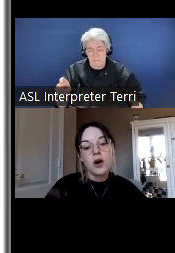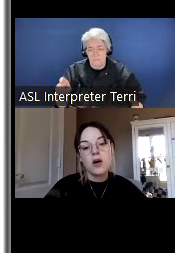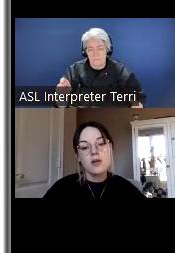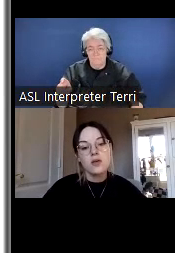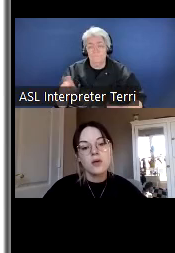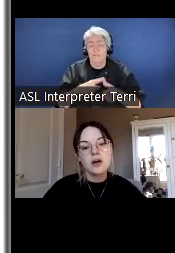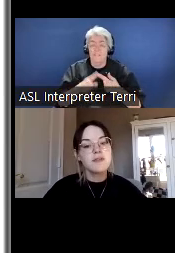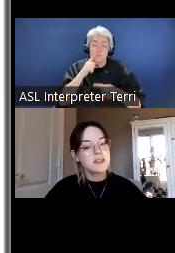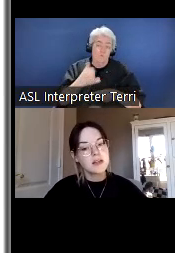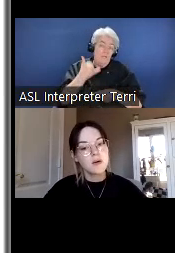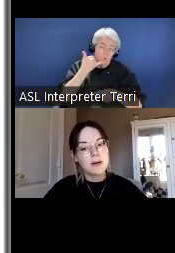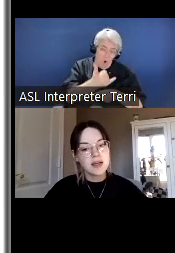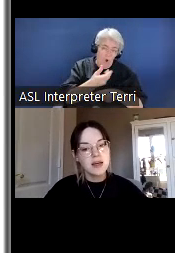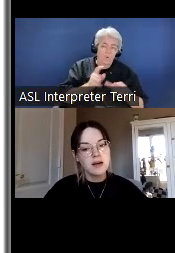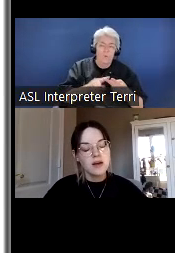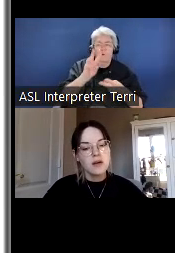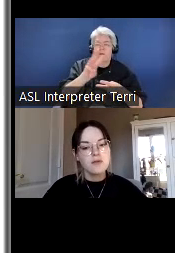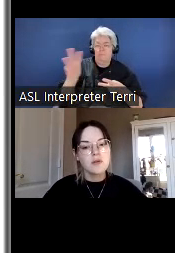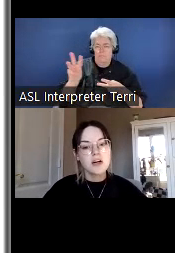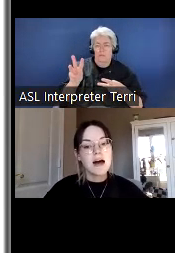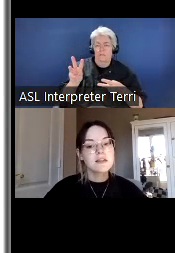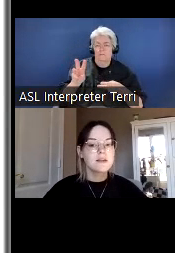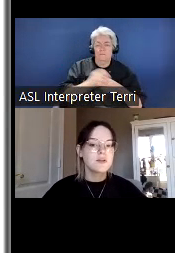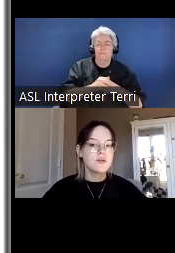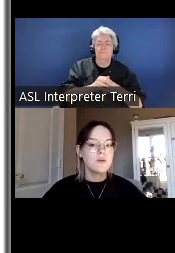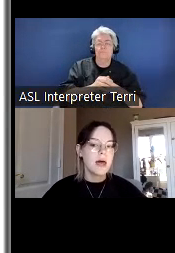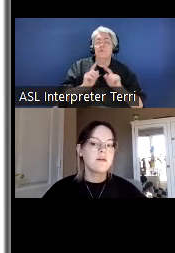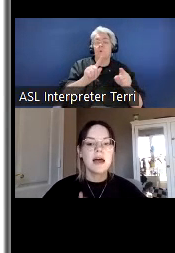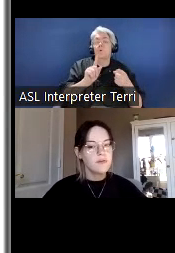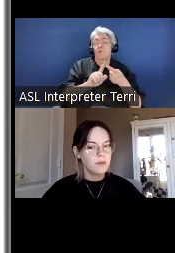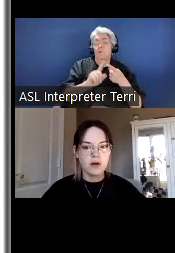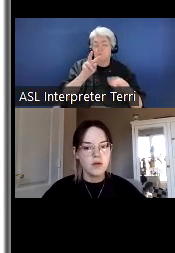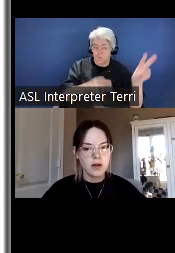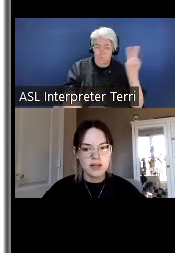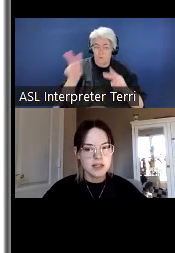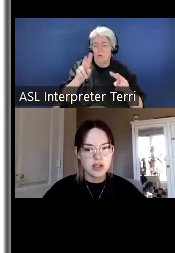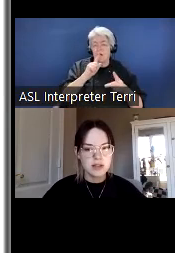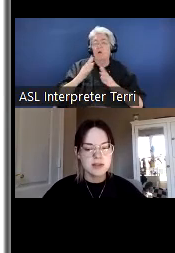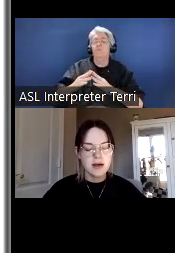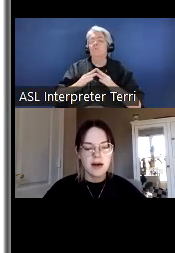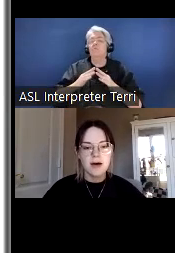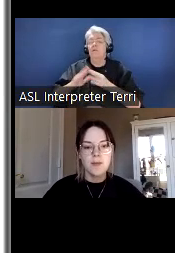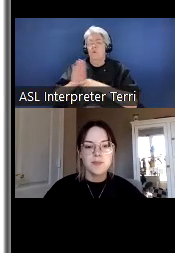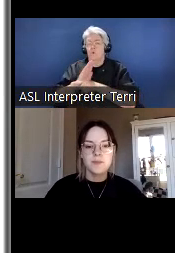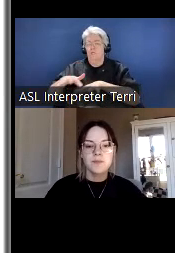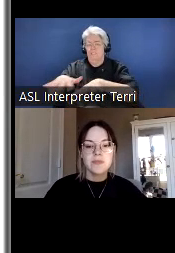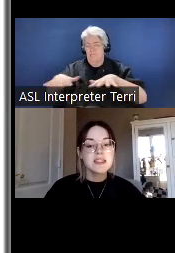you can call or visit their website for access to an array of community